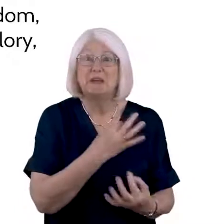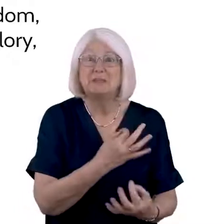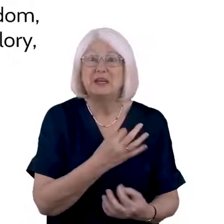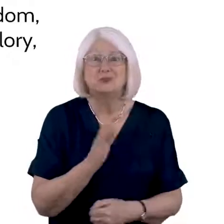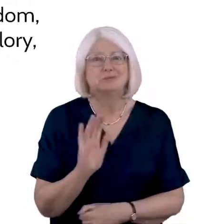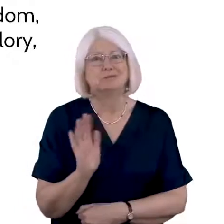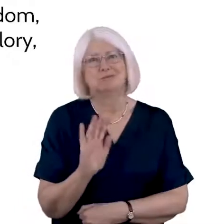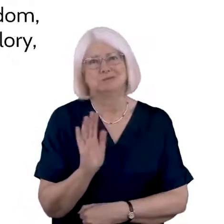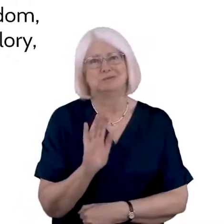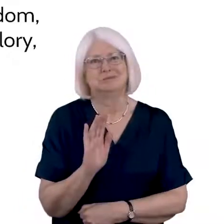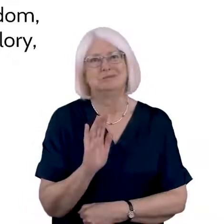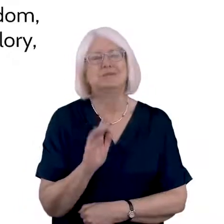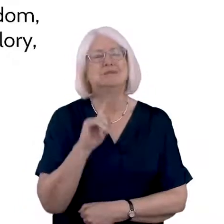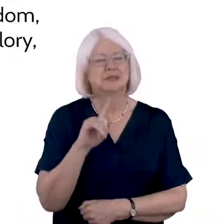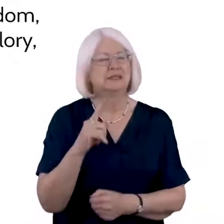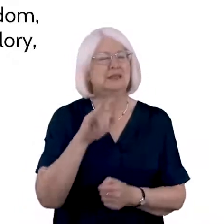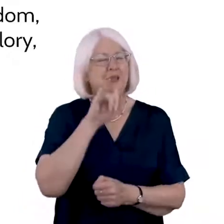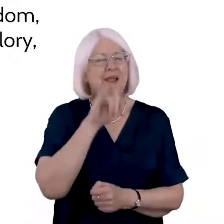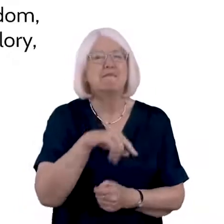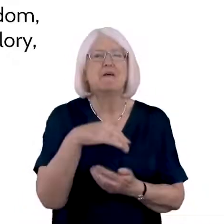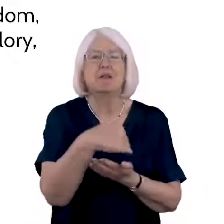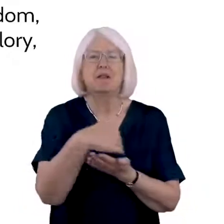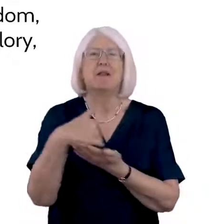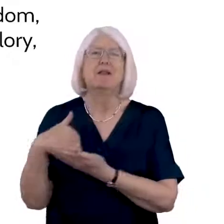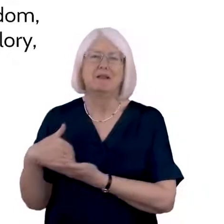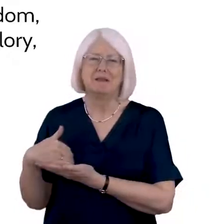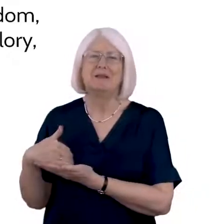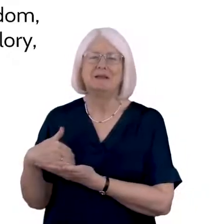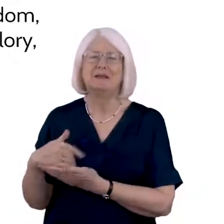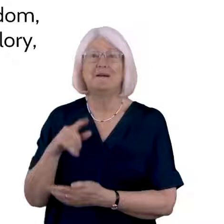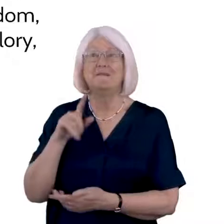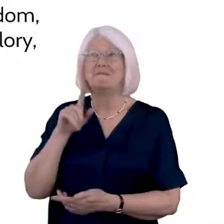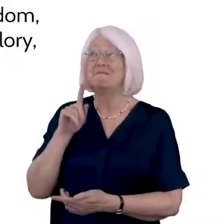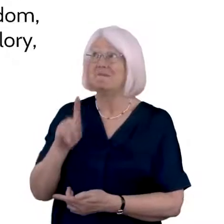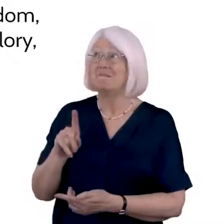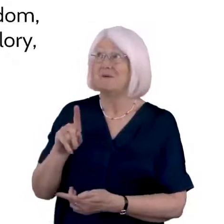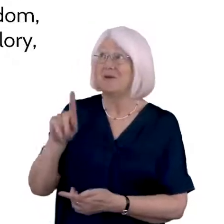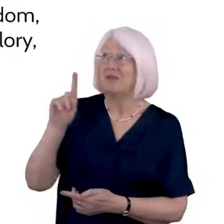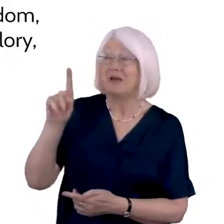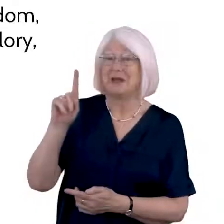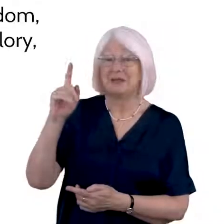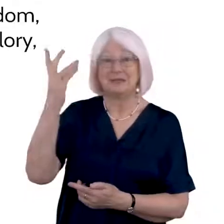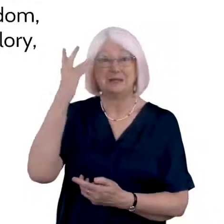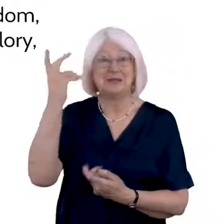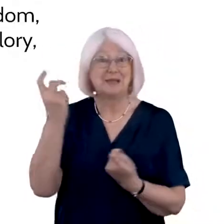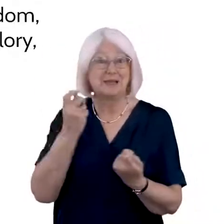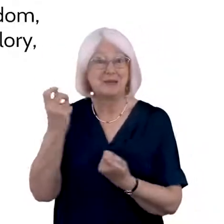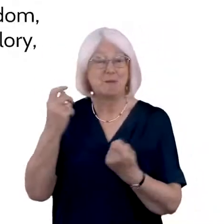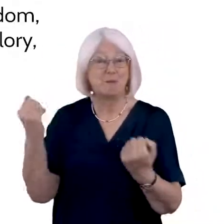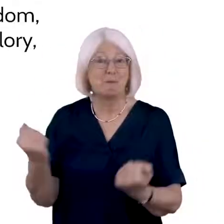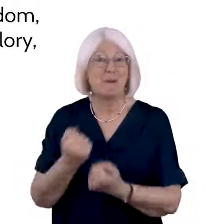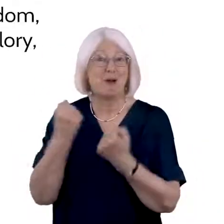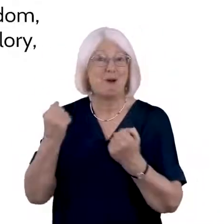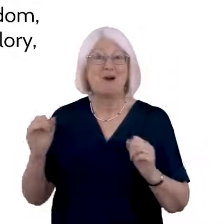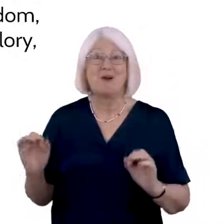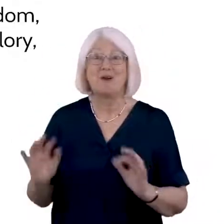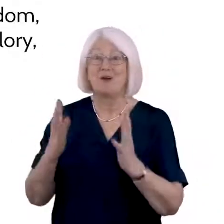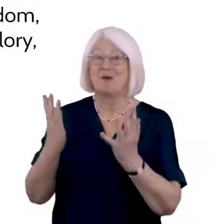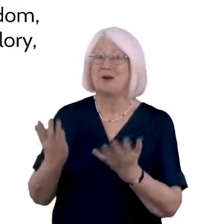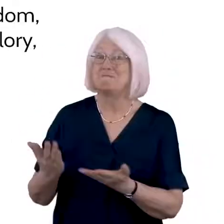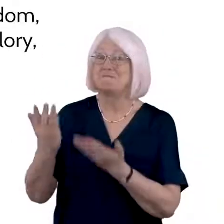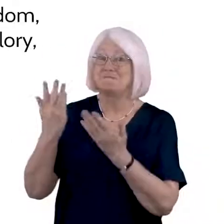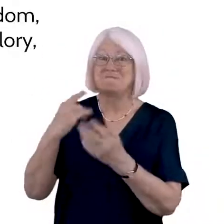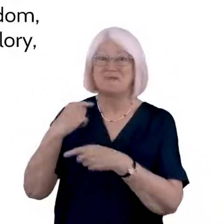temptation, but deliver us from evil. For thine is the kingdom, the power, and the glory, forever and